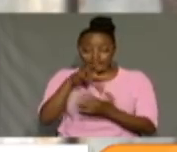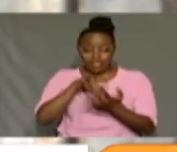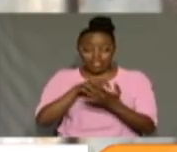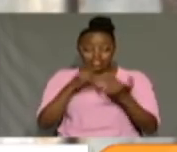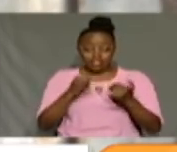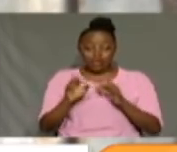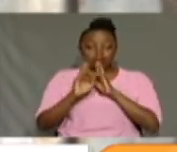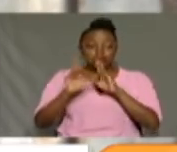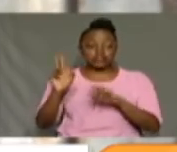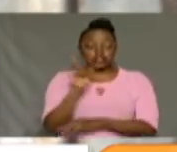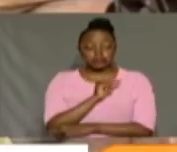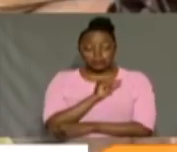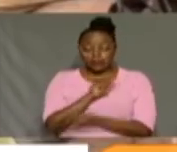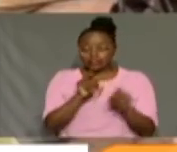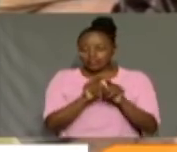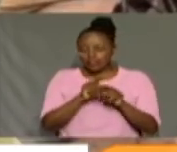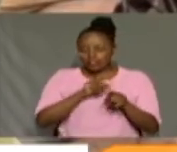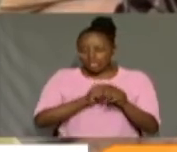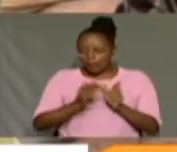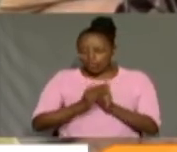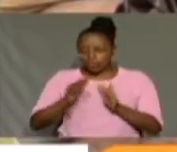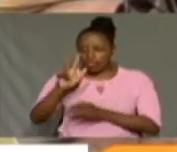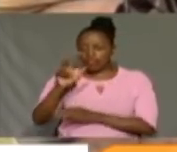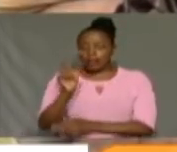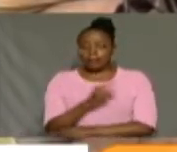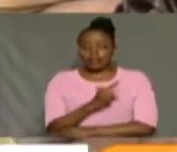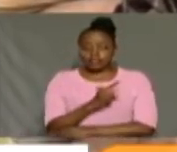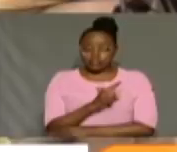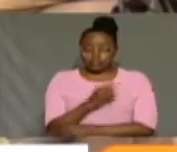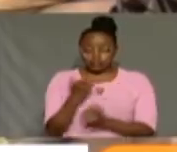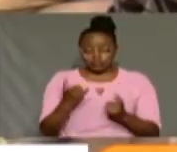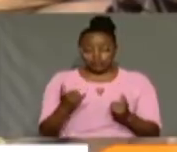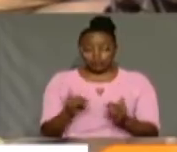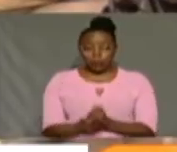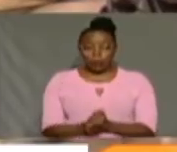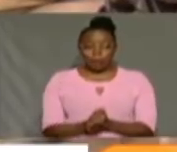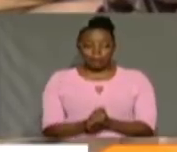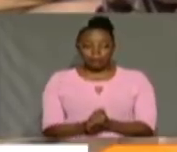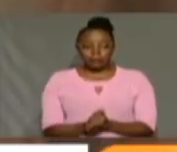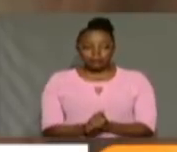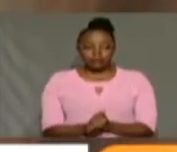cases reported in a span of 3 months already.